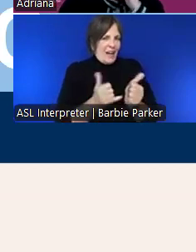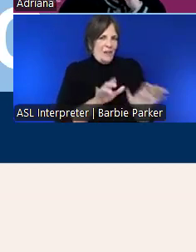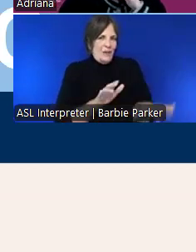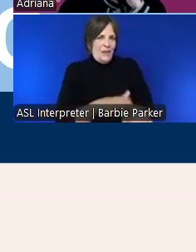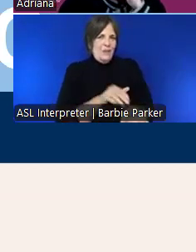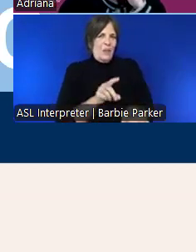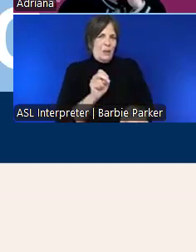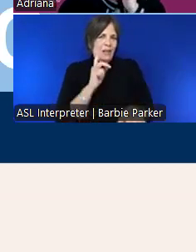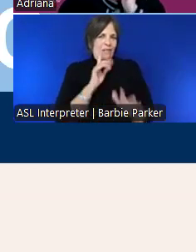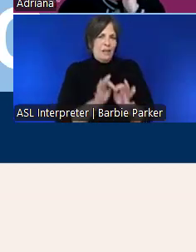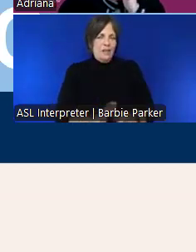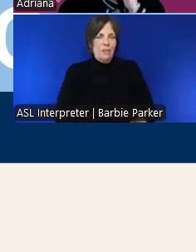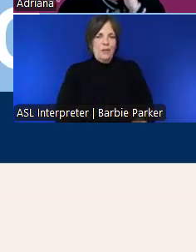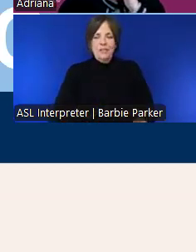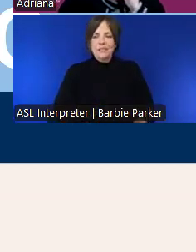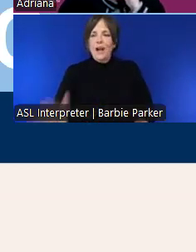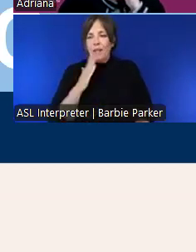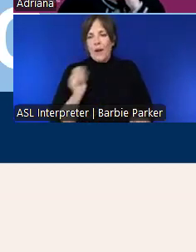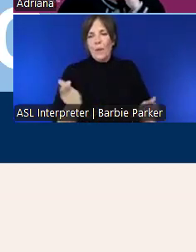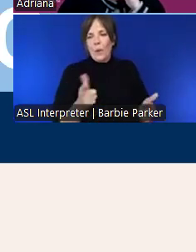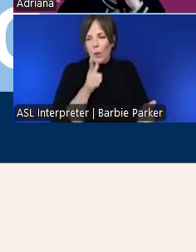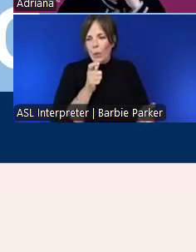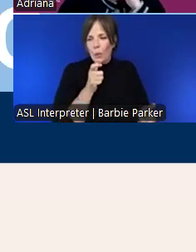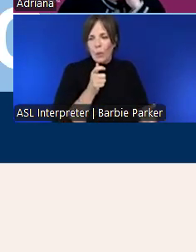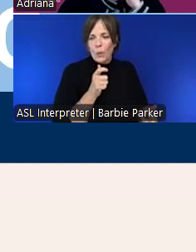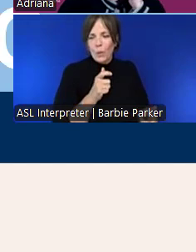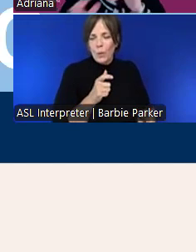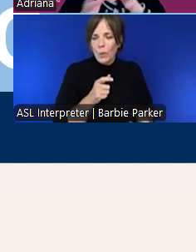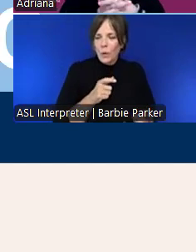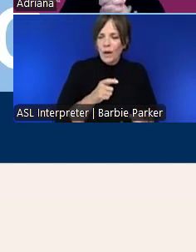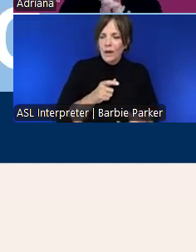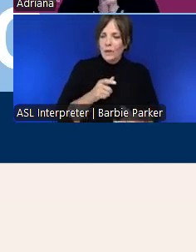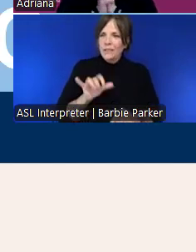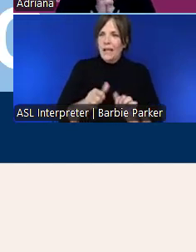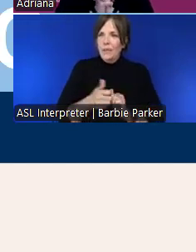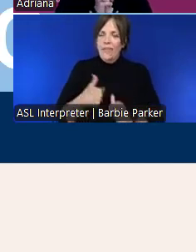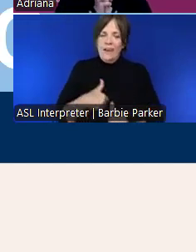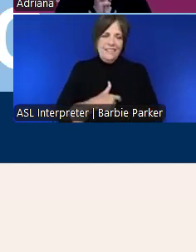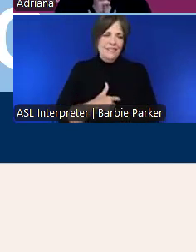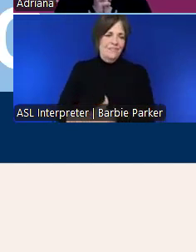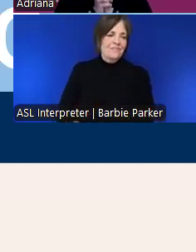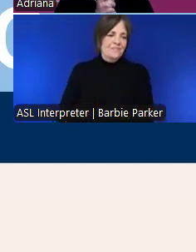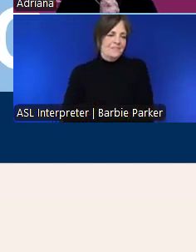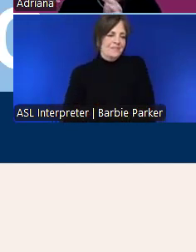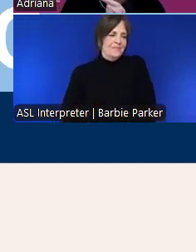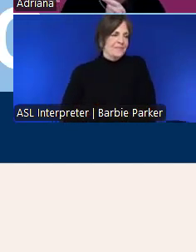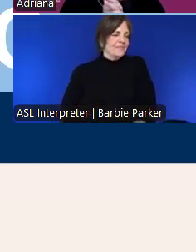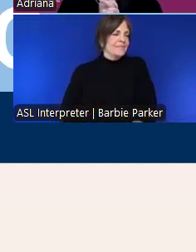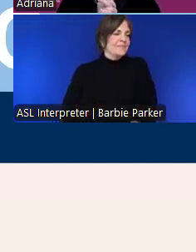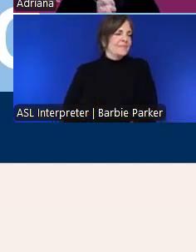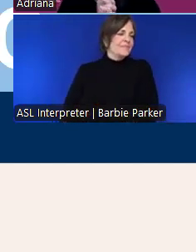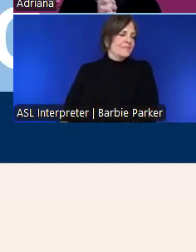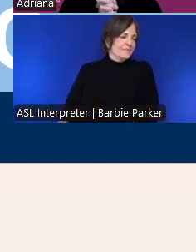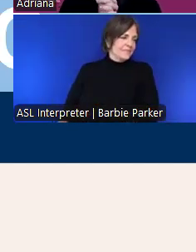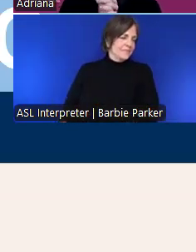of the interpreters. And thank you, everyone who's staying here with us. Yeah. And, you know, when it comes